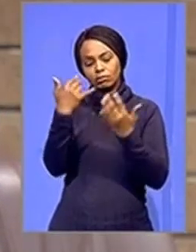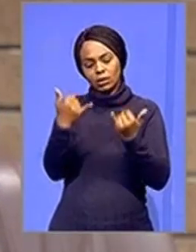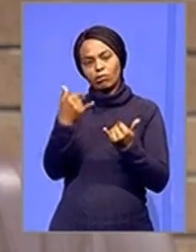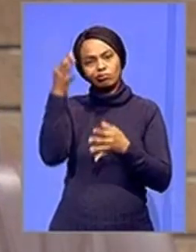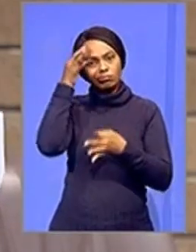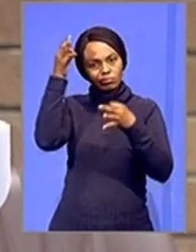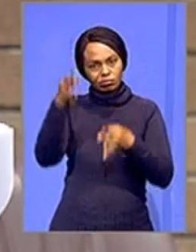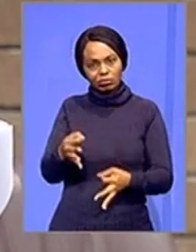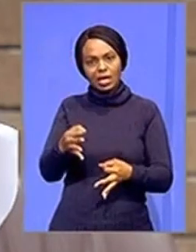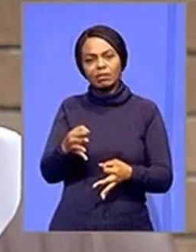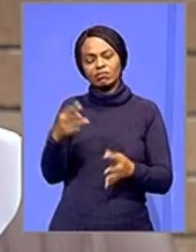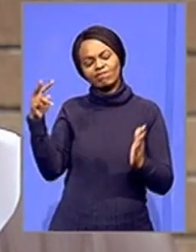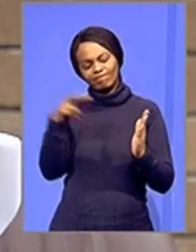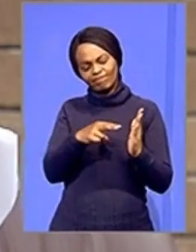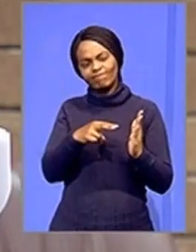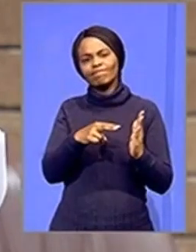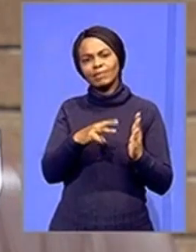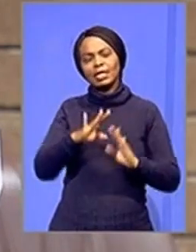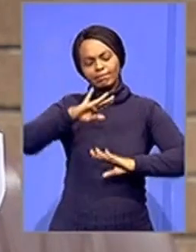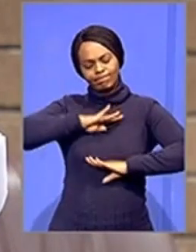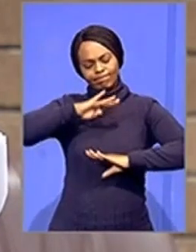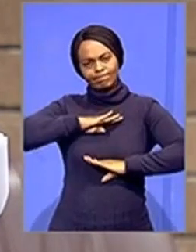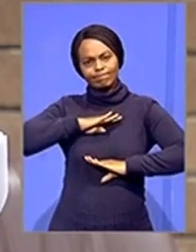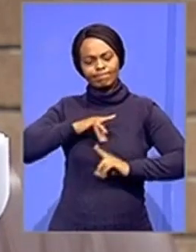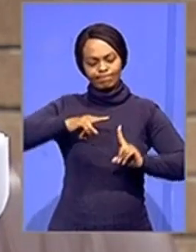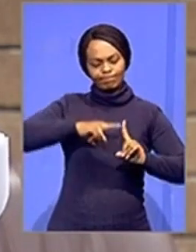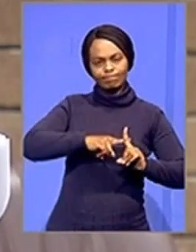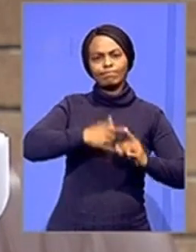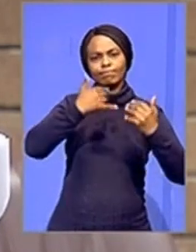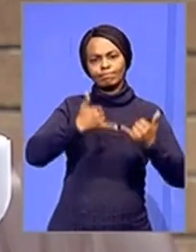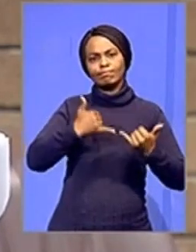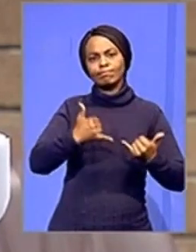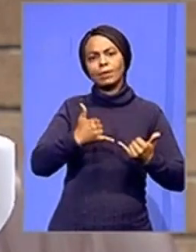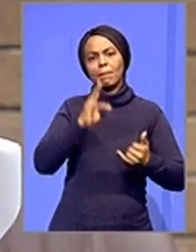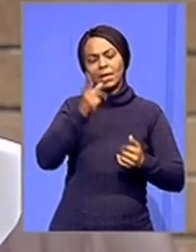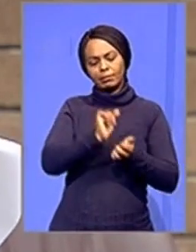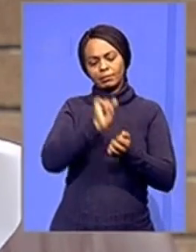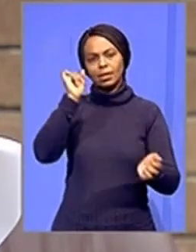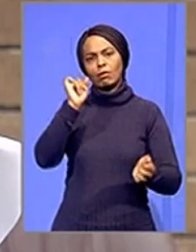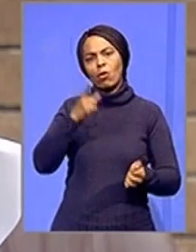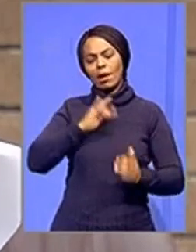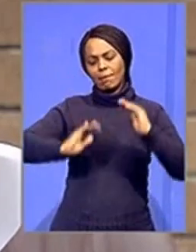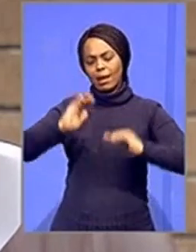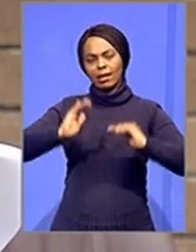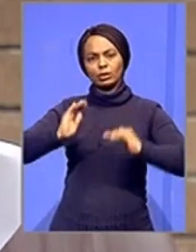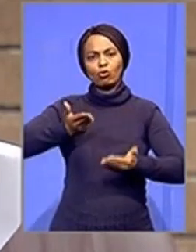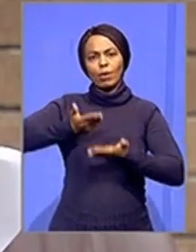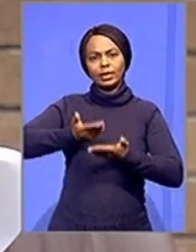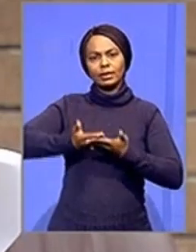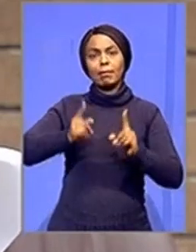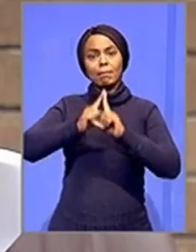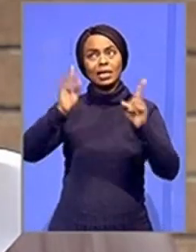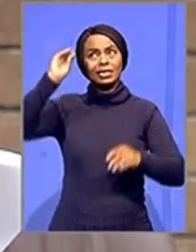this court satisfied that the applicant has discharged the onus in proving on a balance of probabilities that the interest